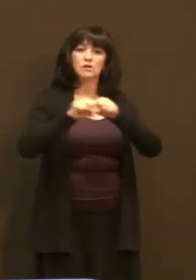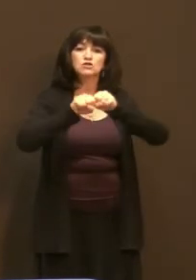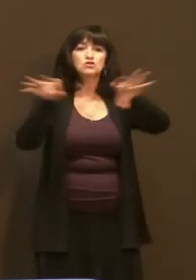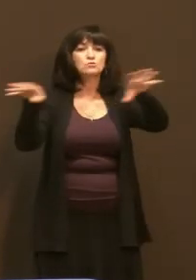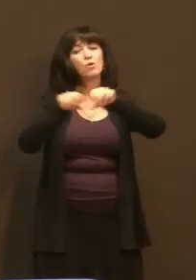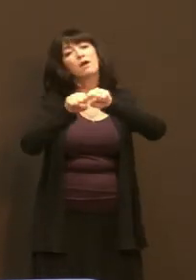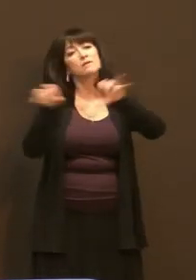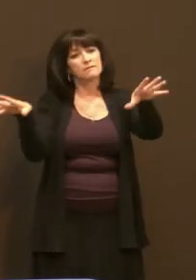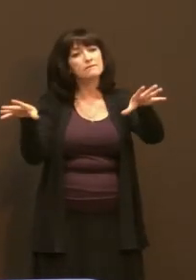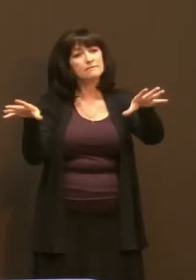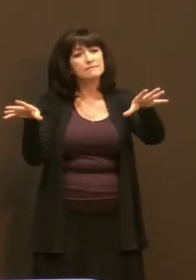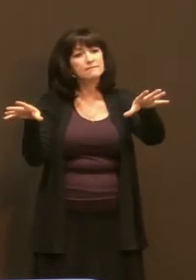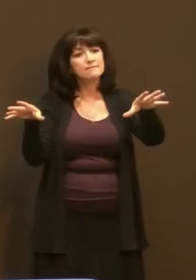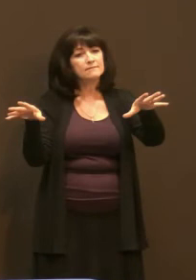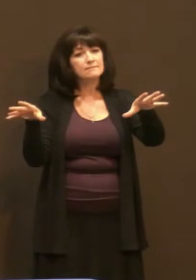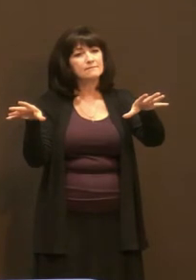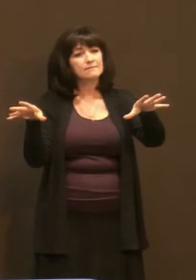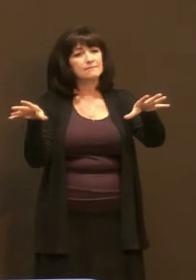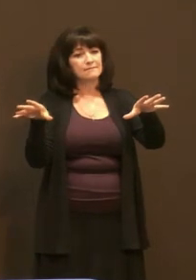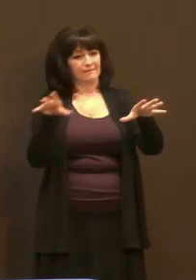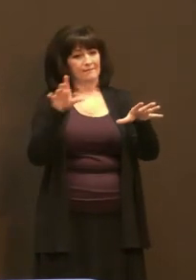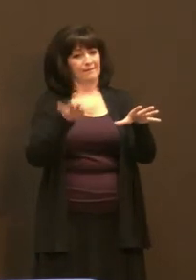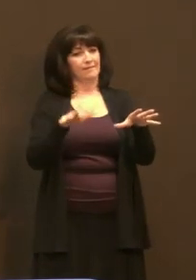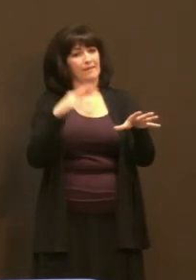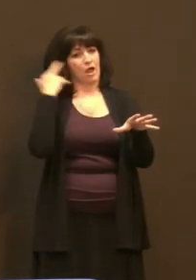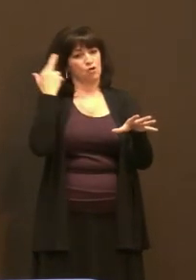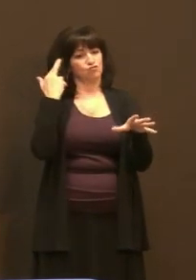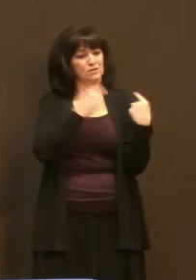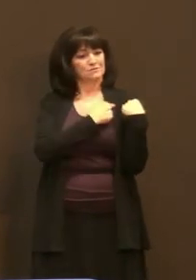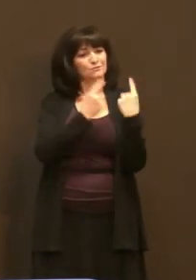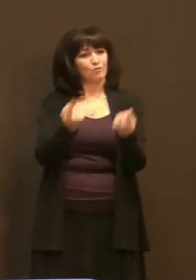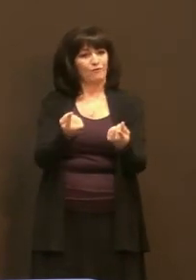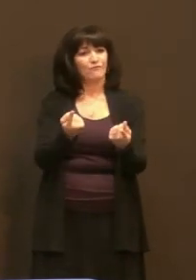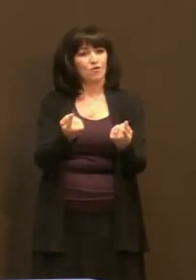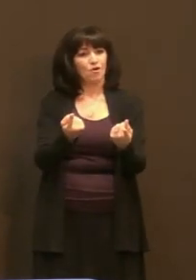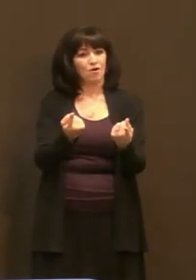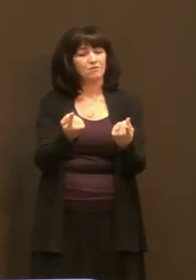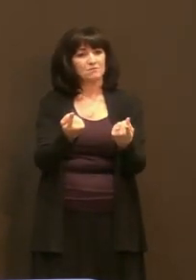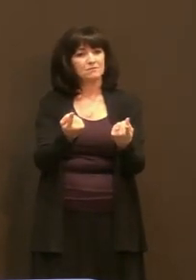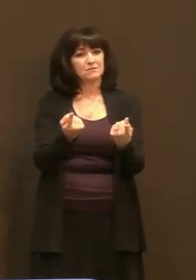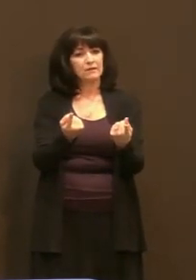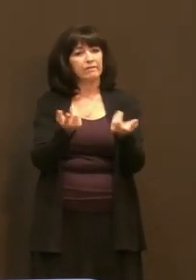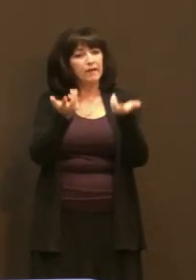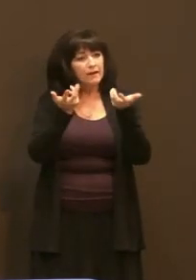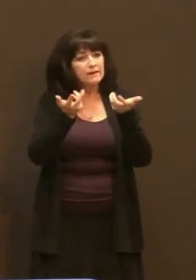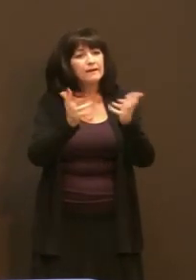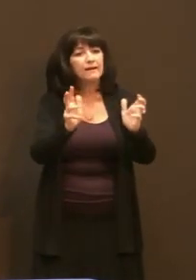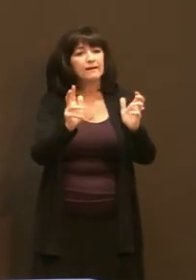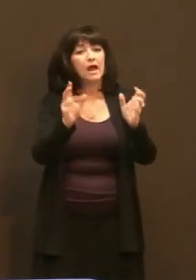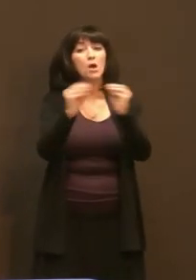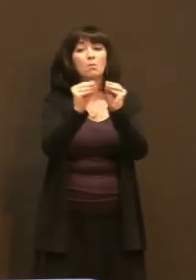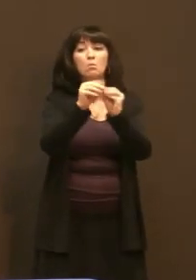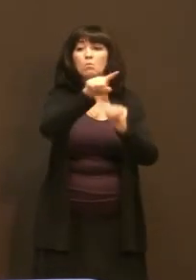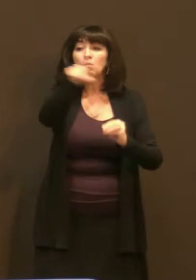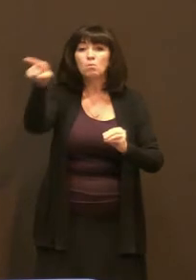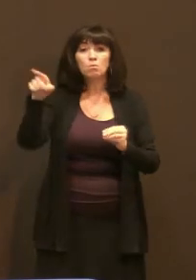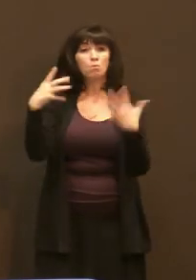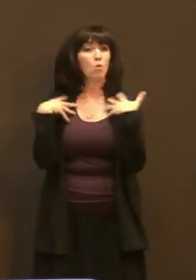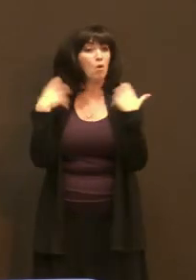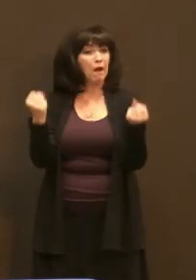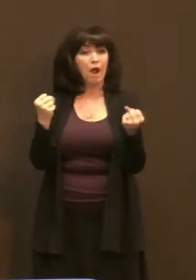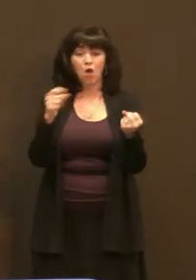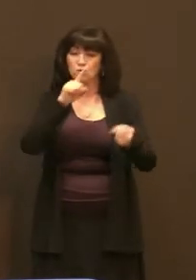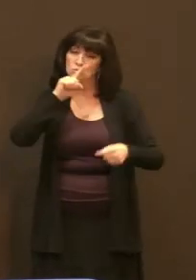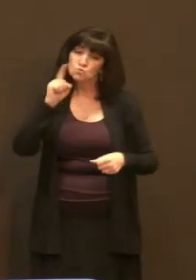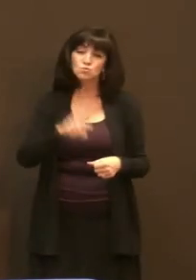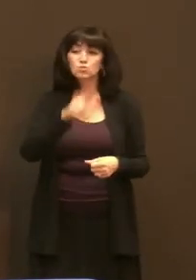number because of what we've done so far, and allowing more people to be active in the community, if that makes